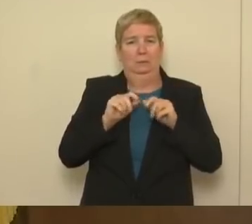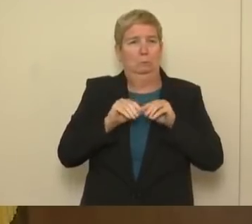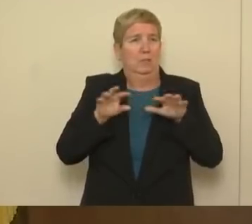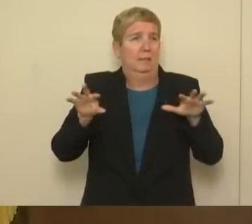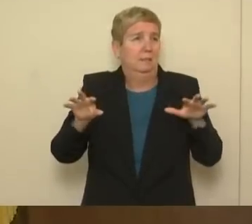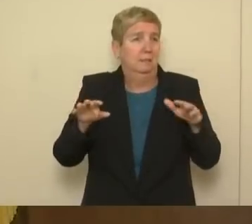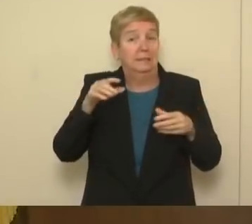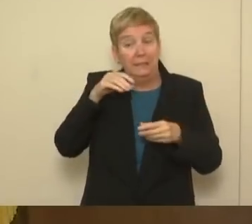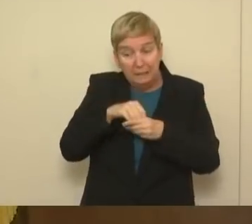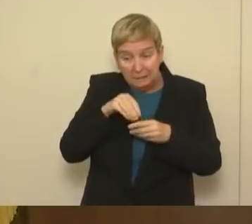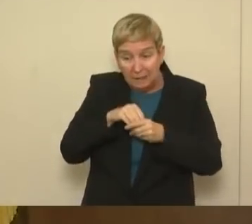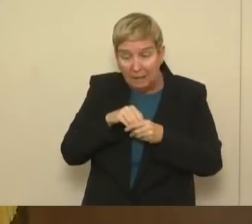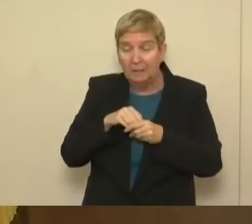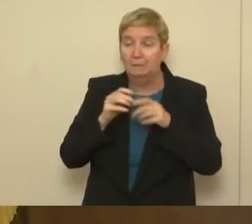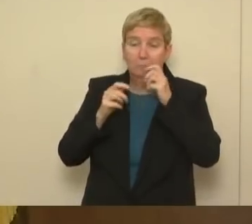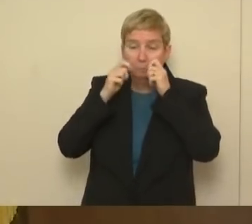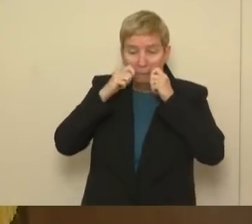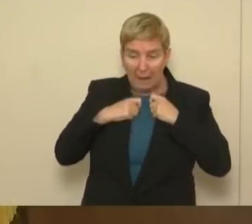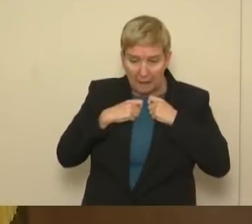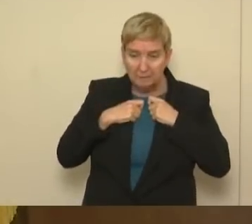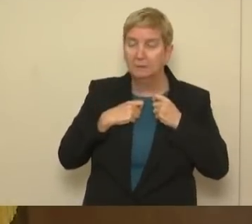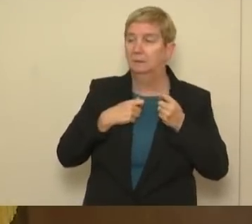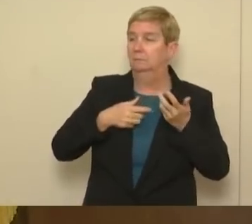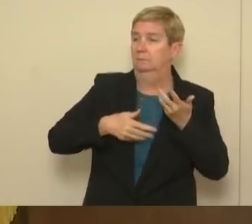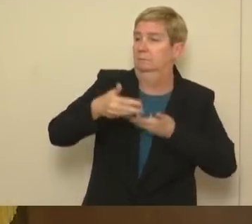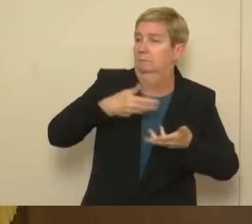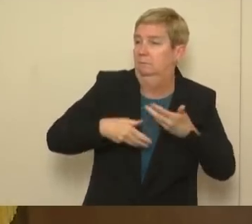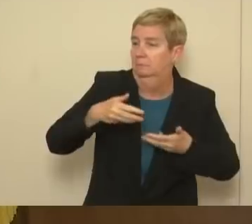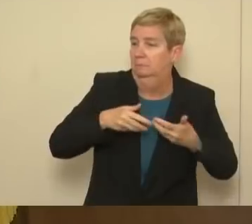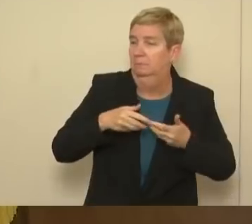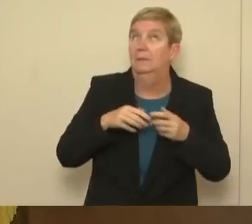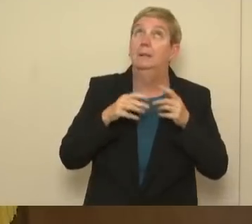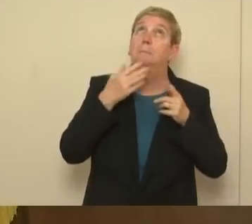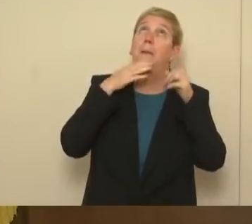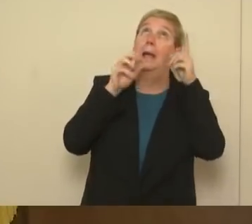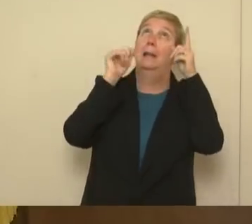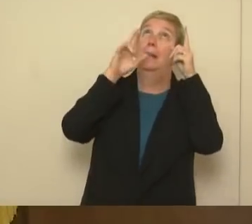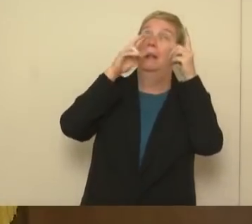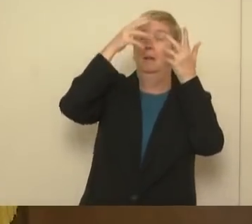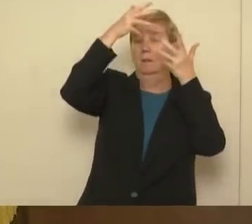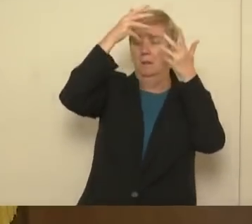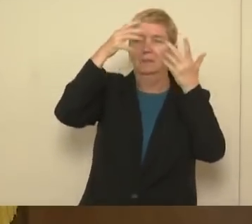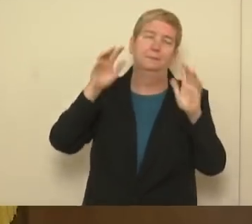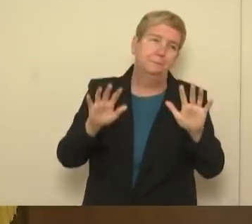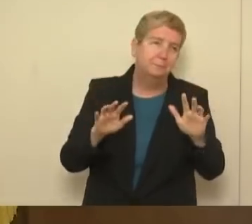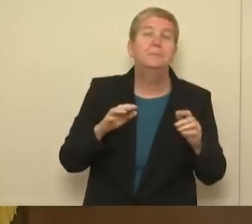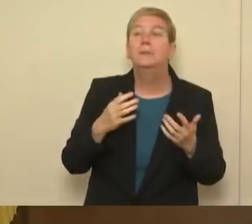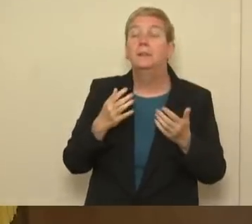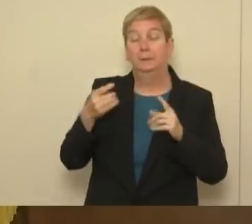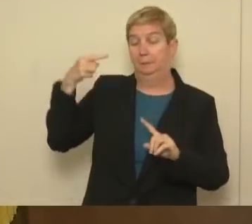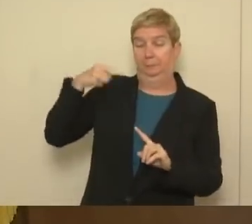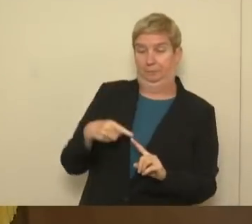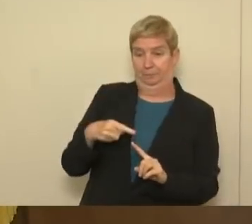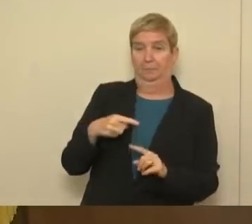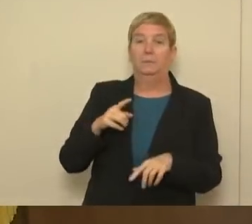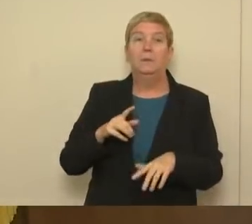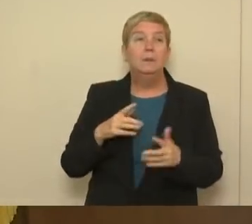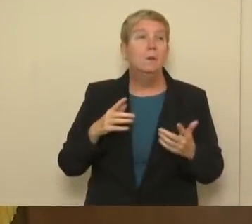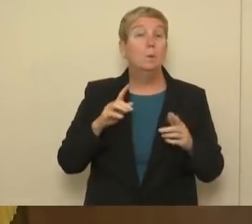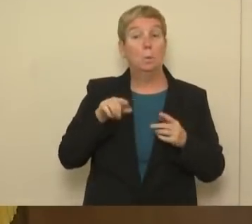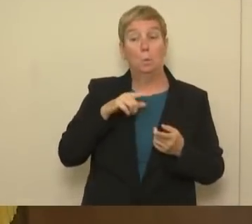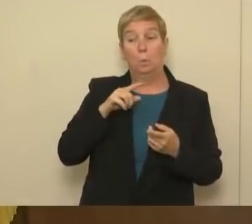one more thing. We know that that the longer it takes us to have